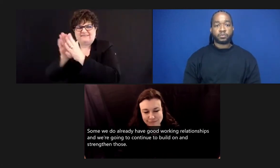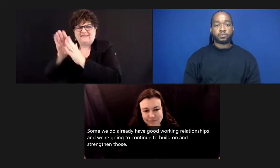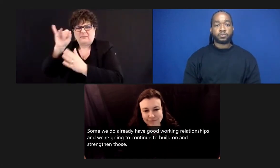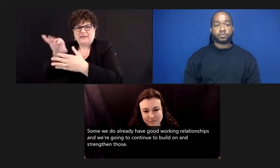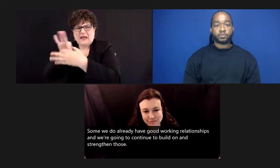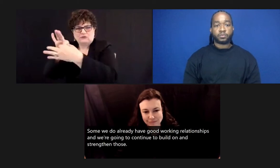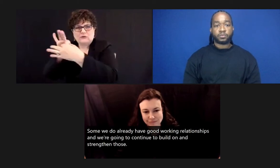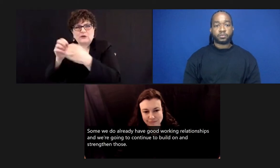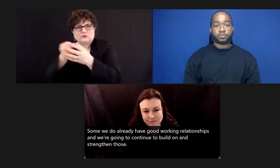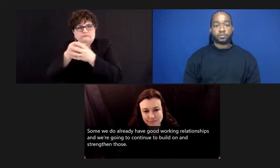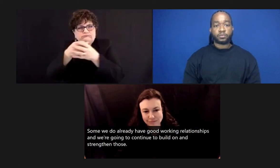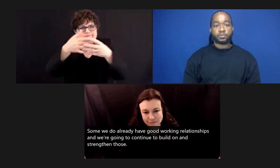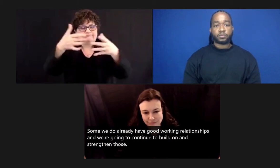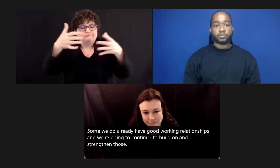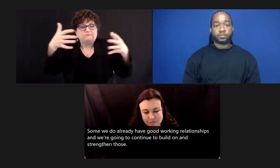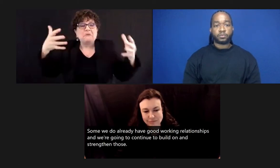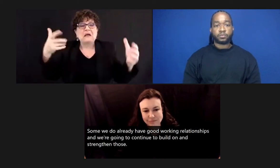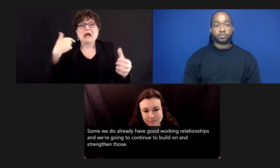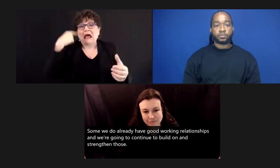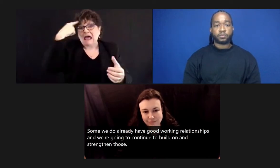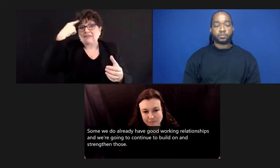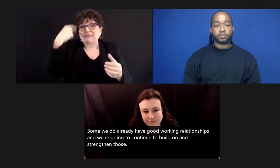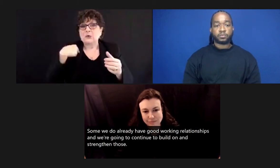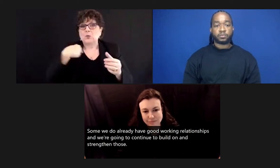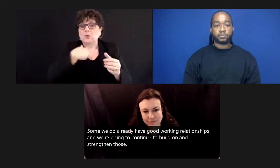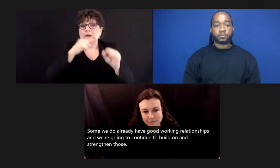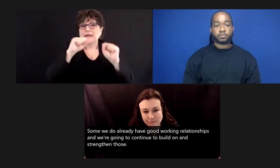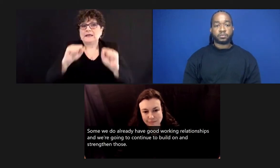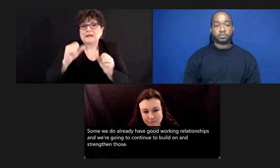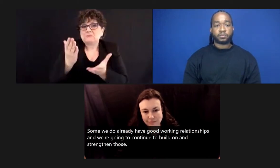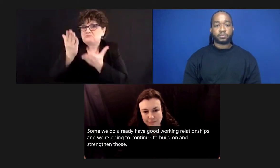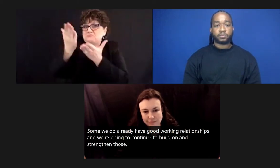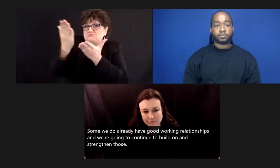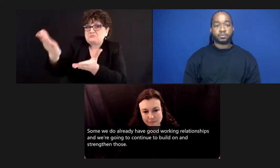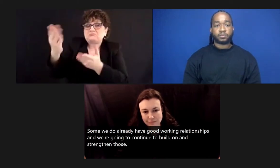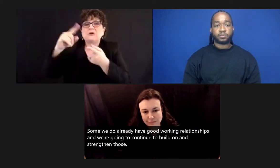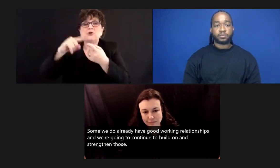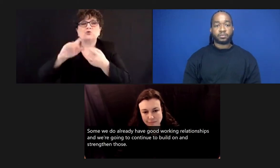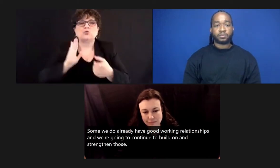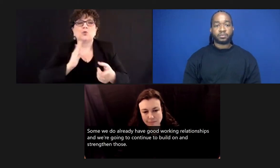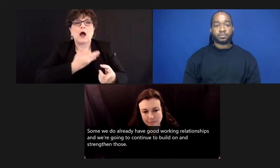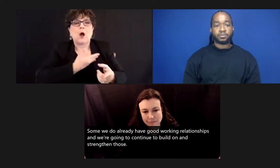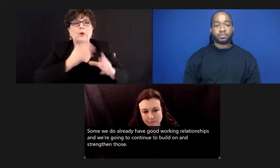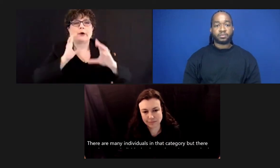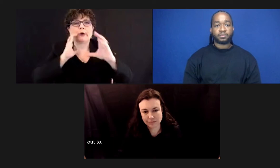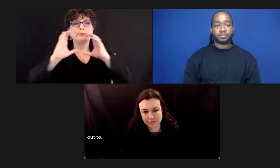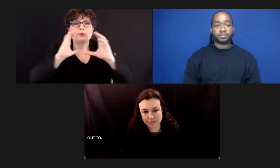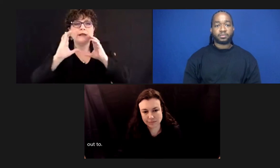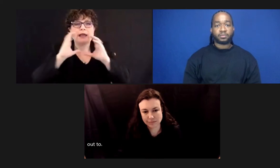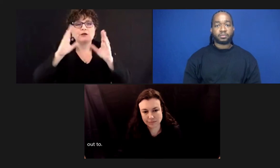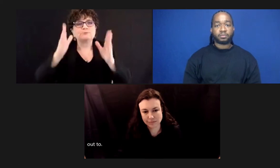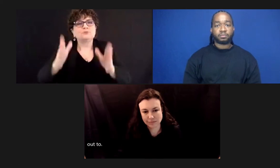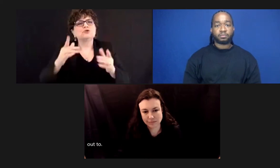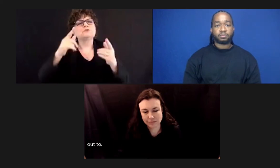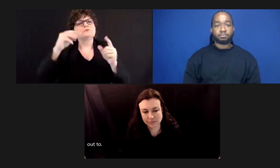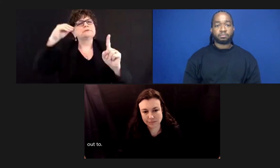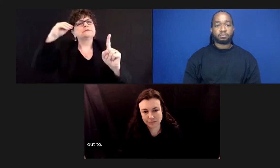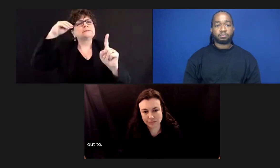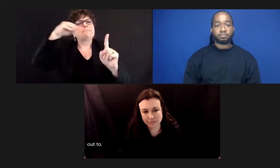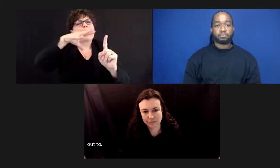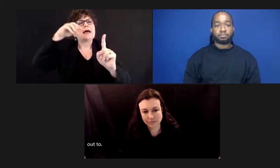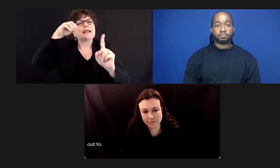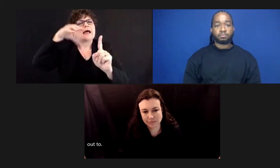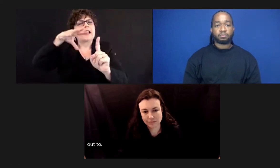are also some individuals who we haven't yet reached out to. And so I think that we will be working